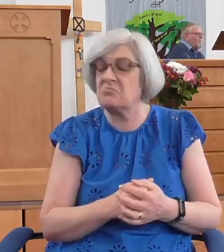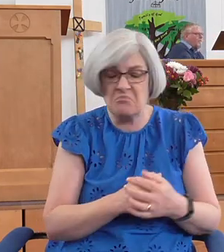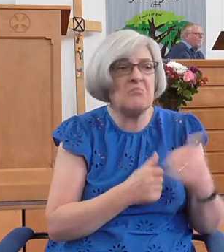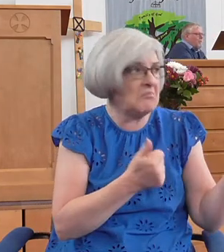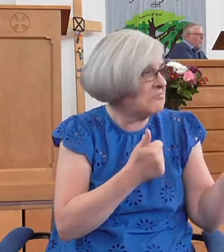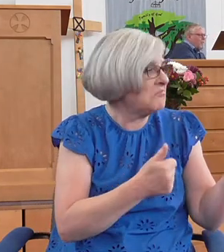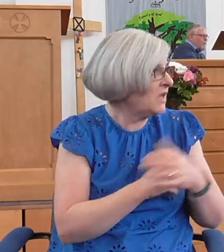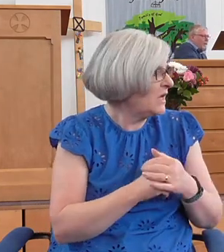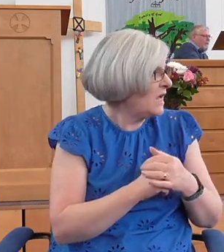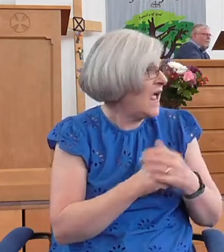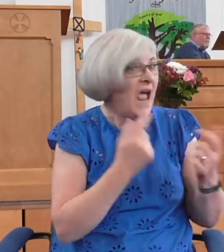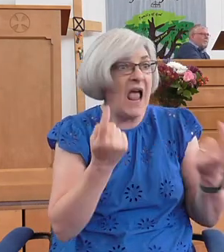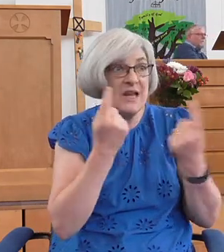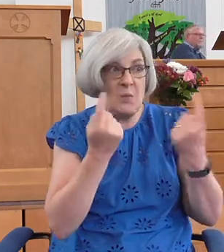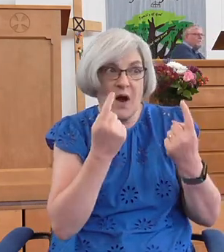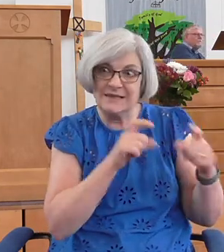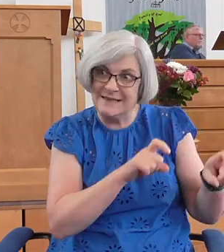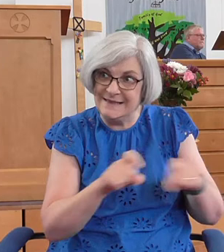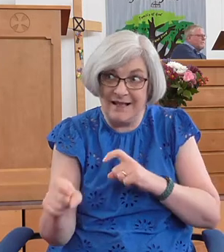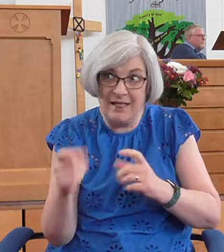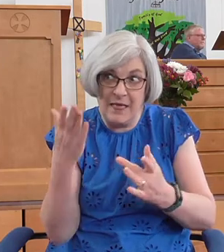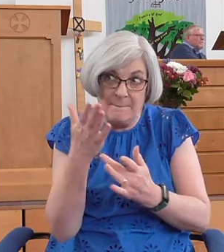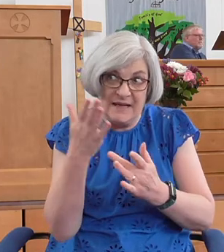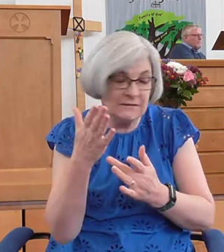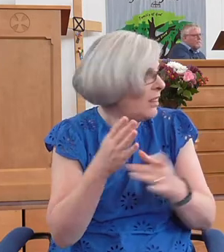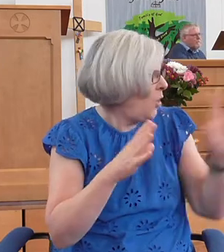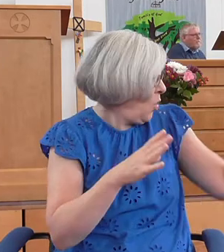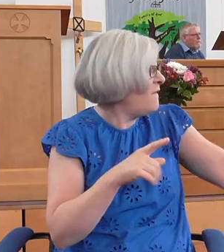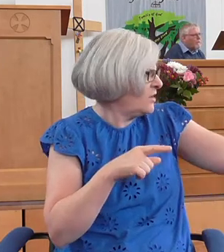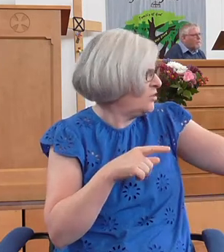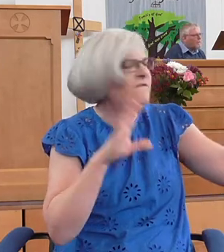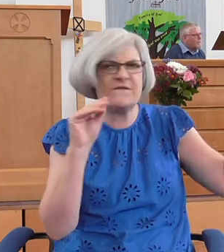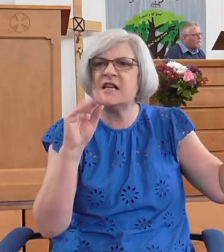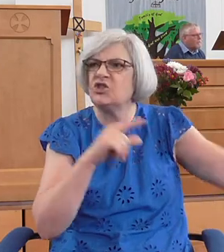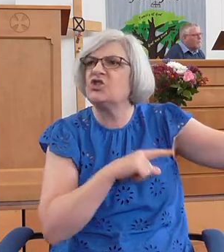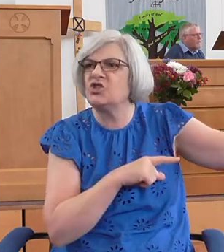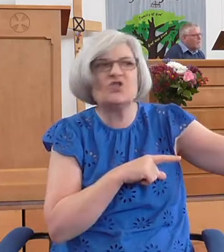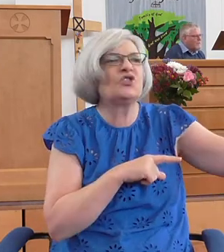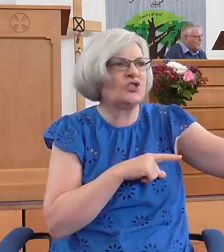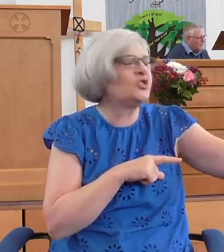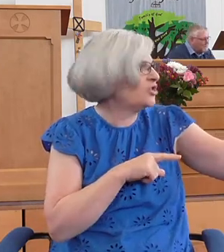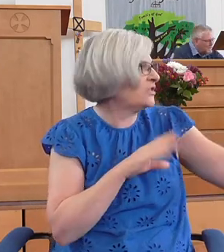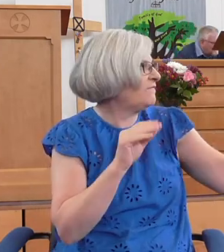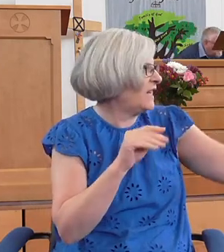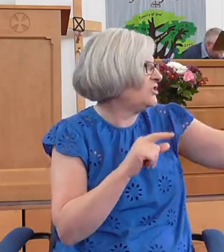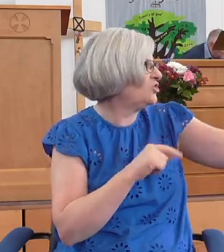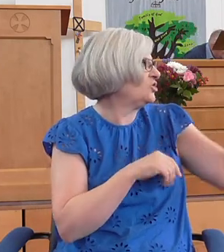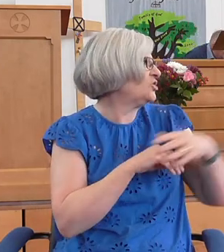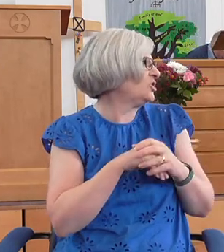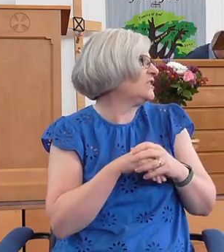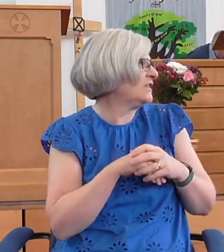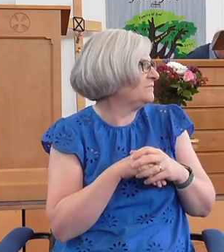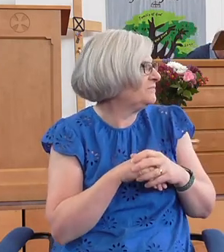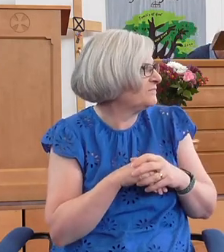Anybody still in the middle of the toil? Oh, are you finished as well? Yes, Gary's finished. Whoa!